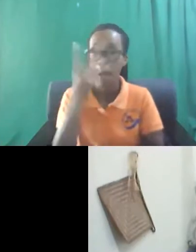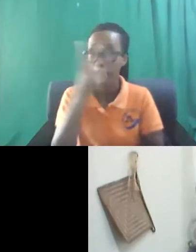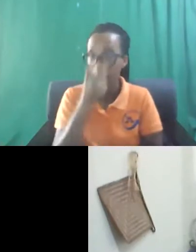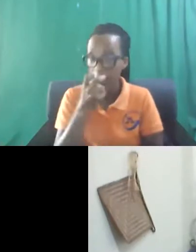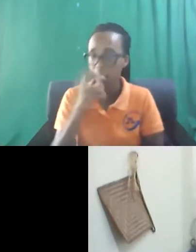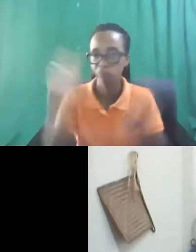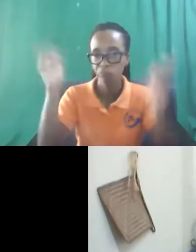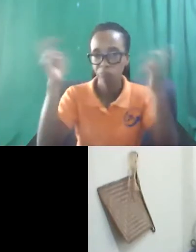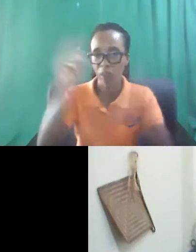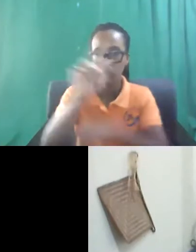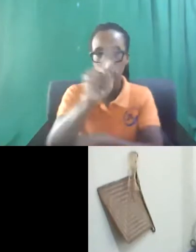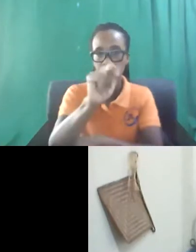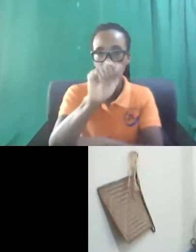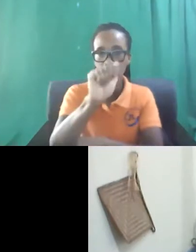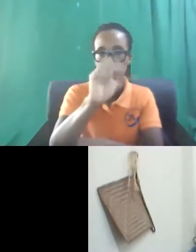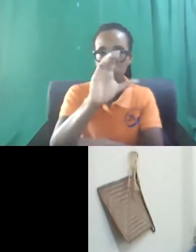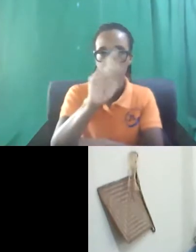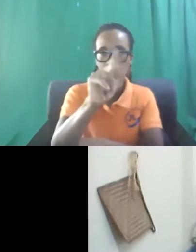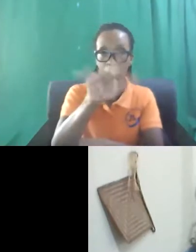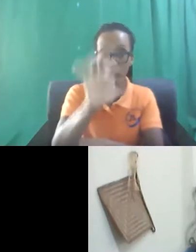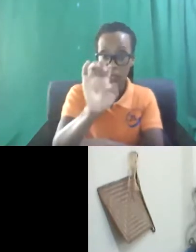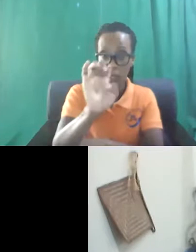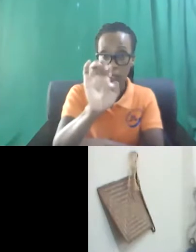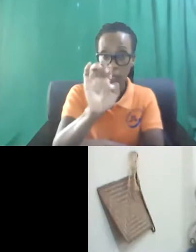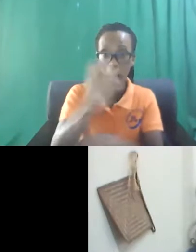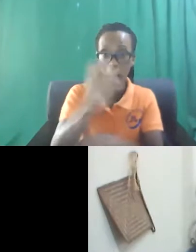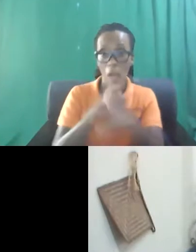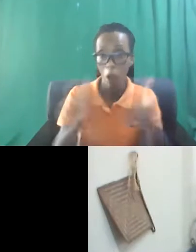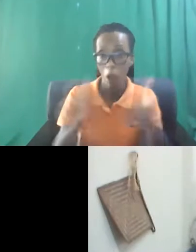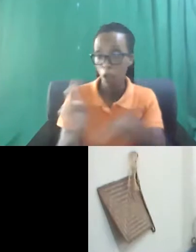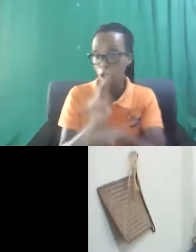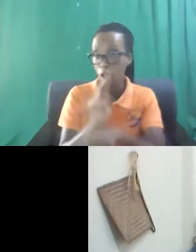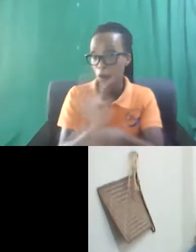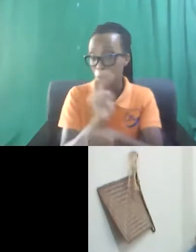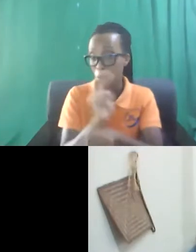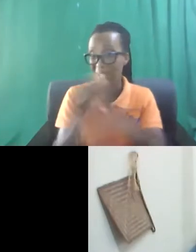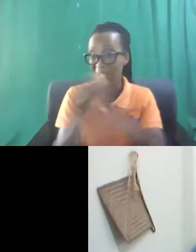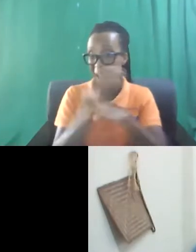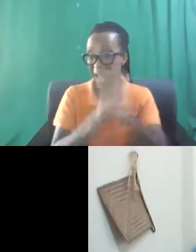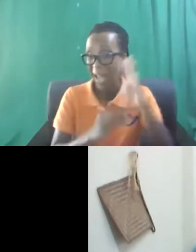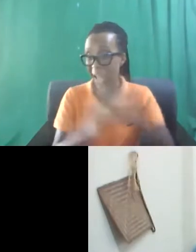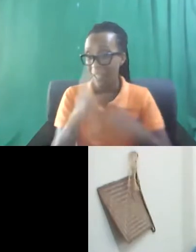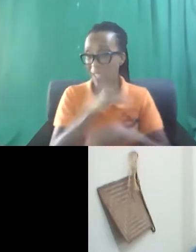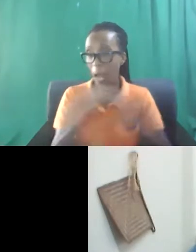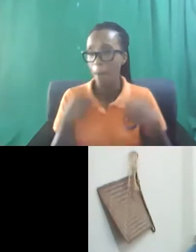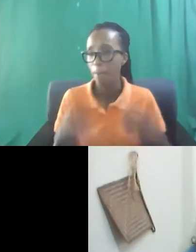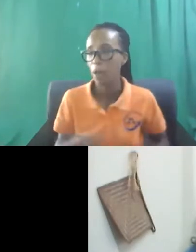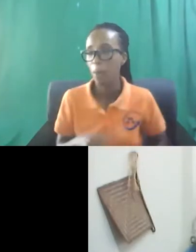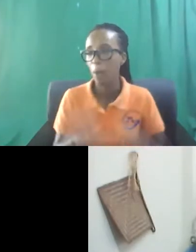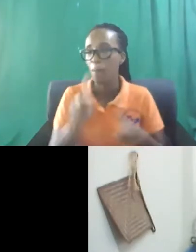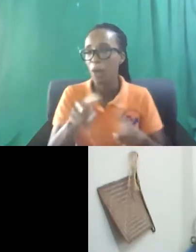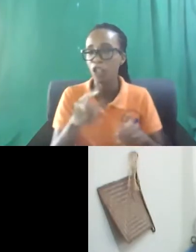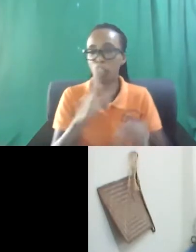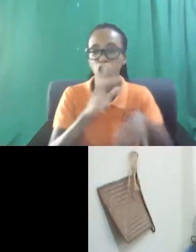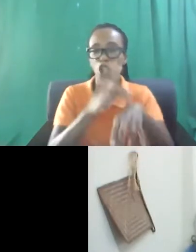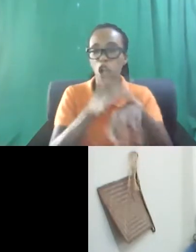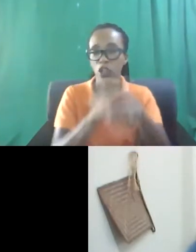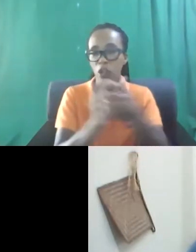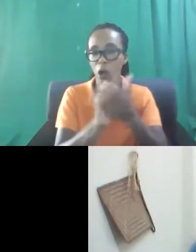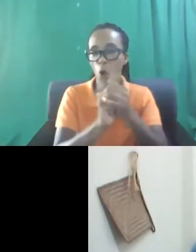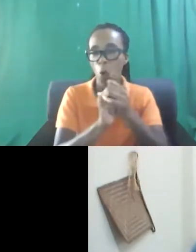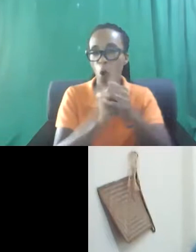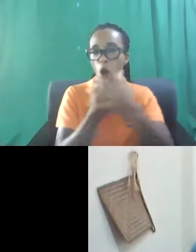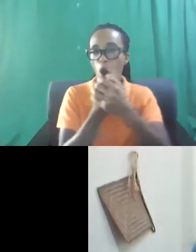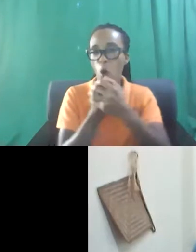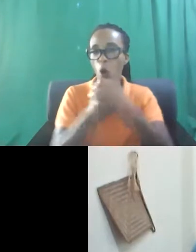languages because they are produced with the hands and body, but they are perceived by touch. So yeah,